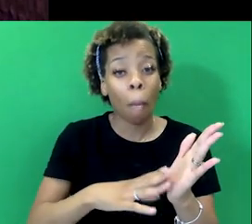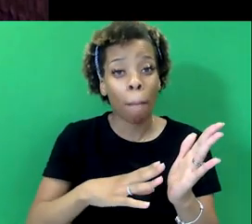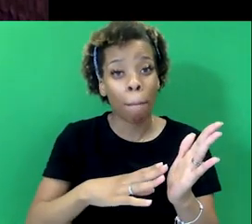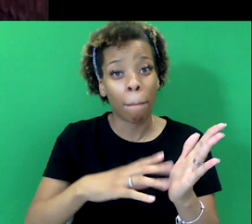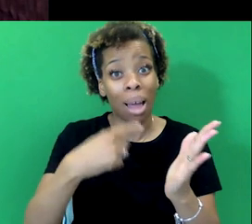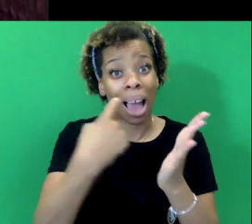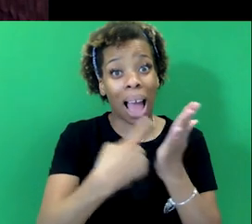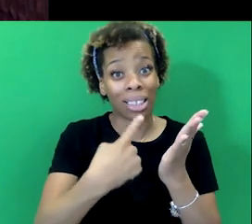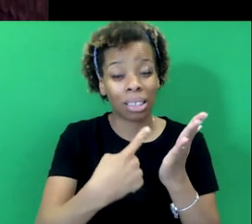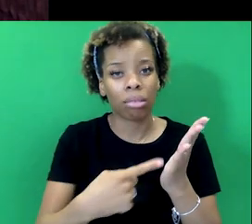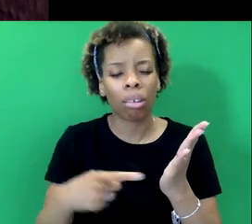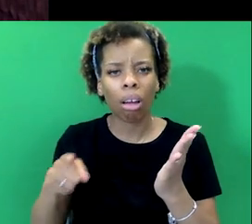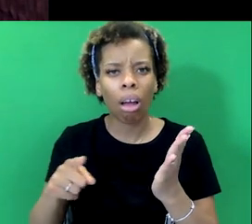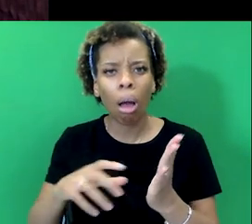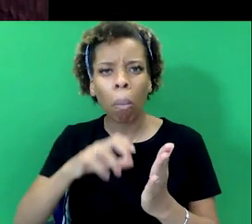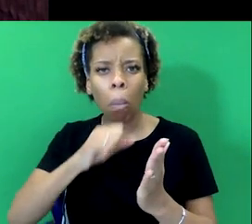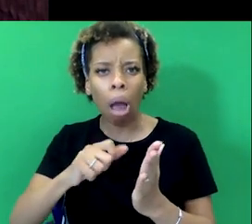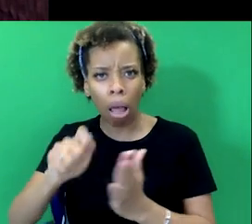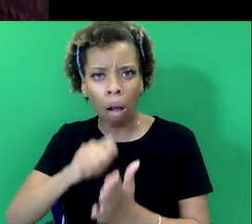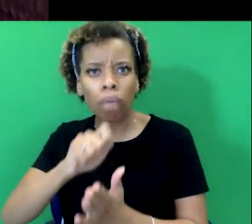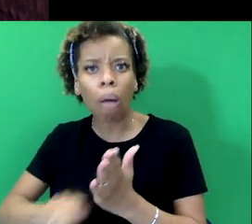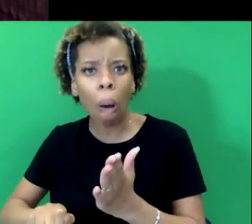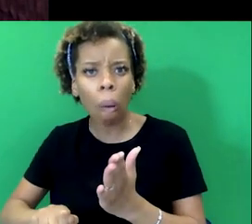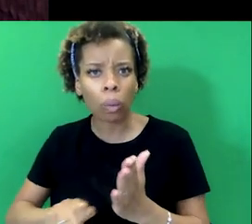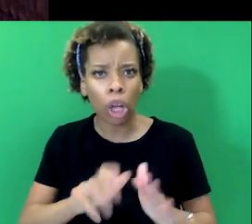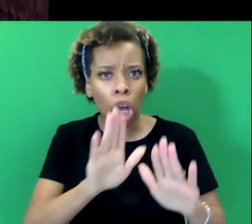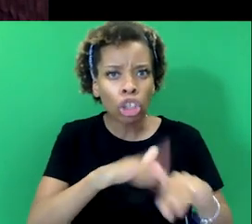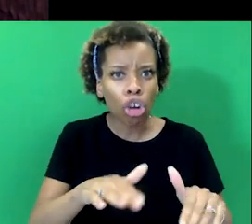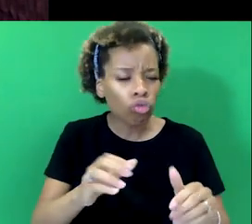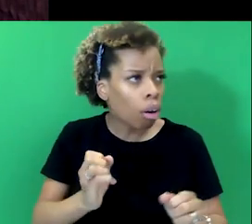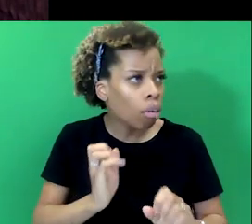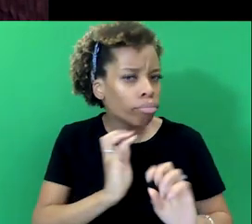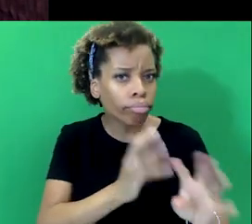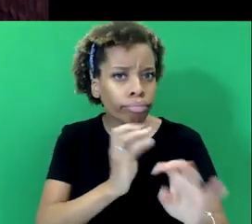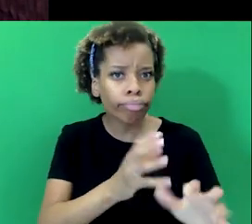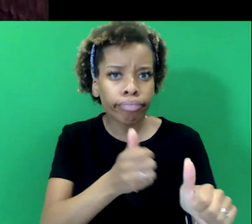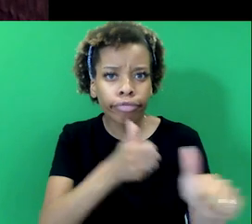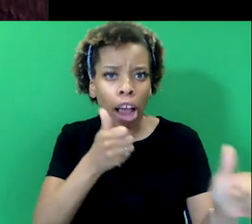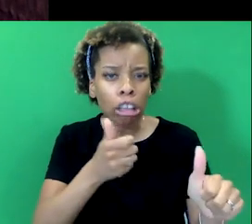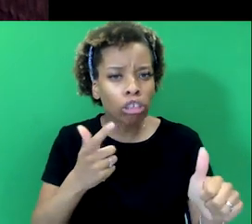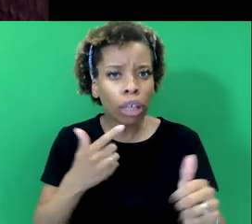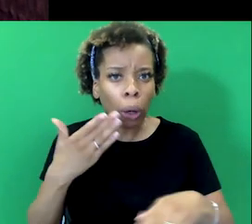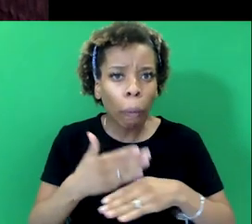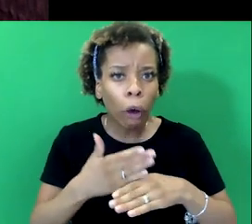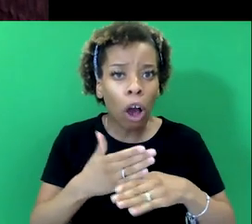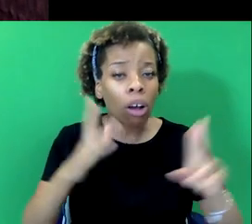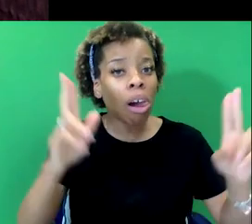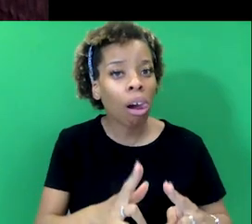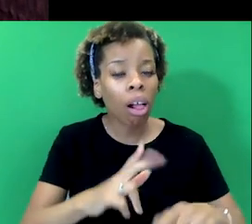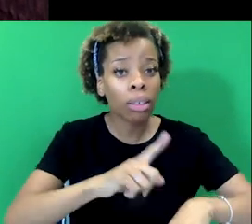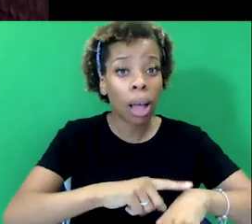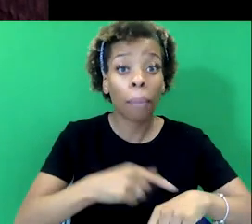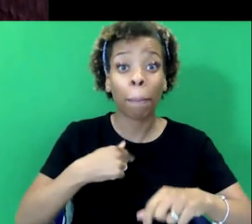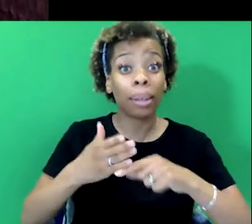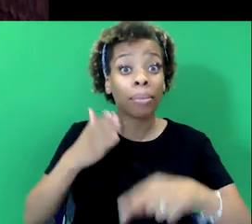to vote, reducing the hours of children's in mills. So I went to Quarry Bank Mill, and also abolition, and I got hold